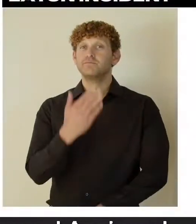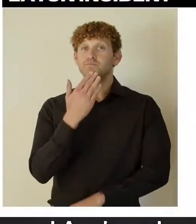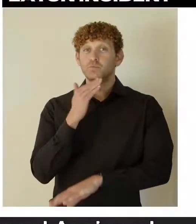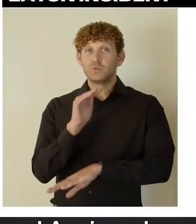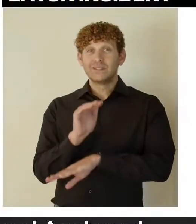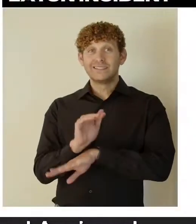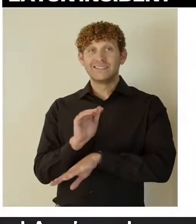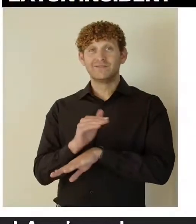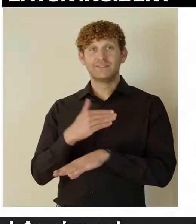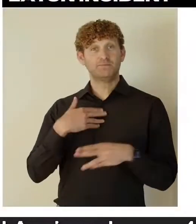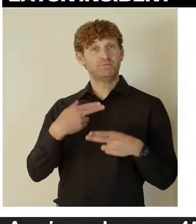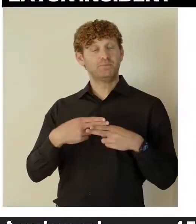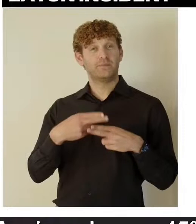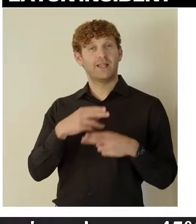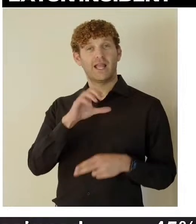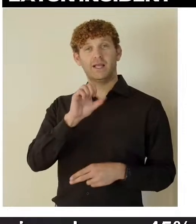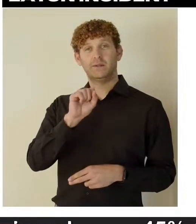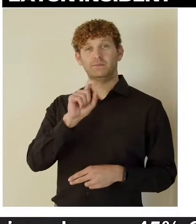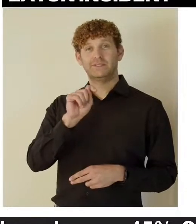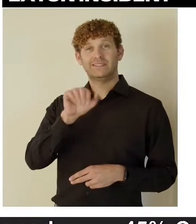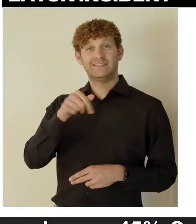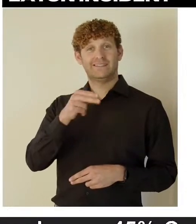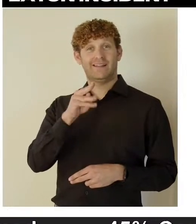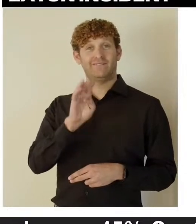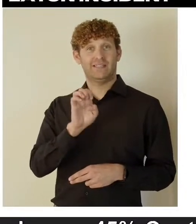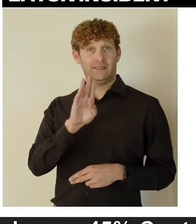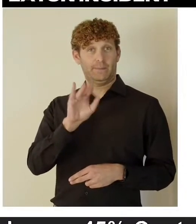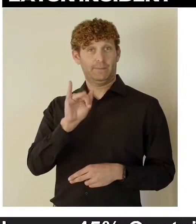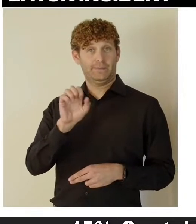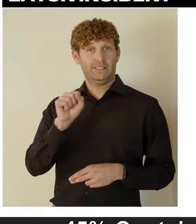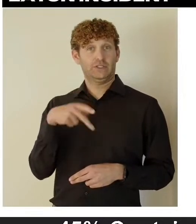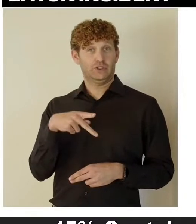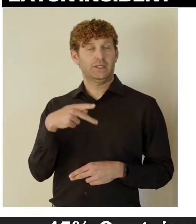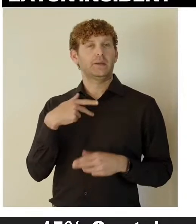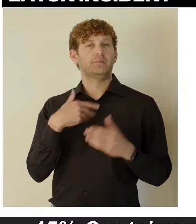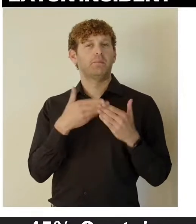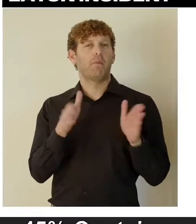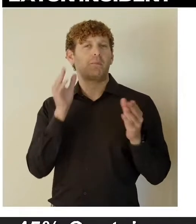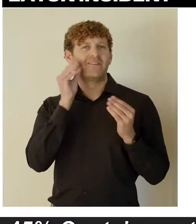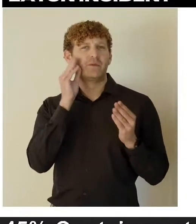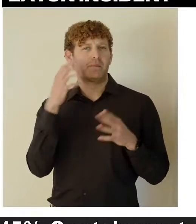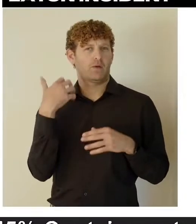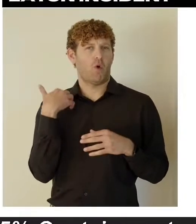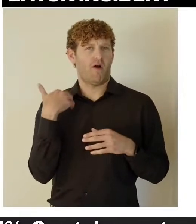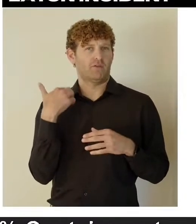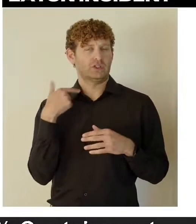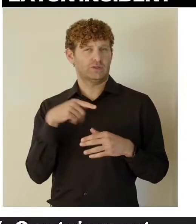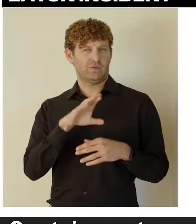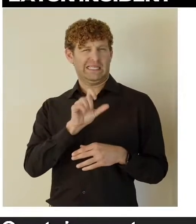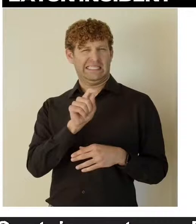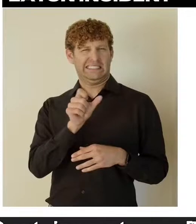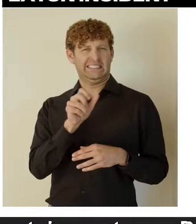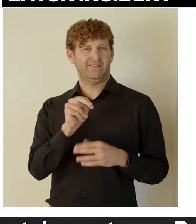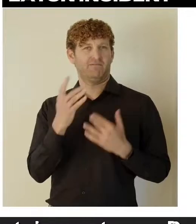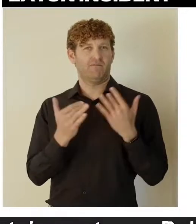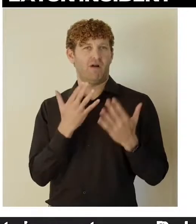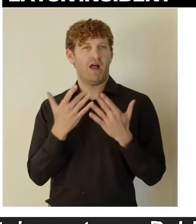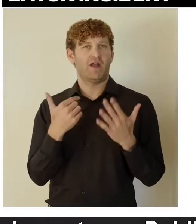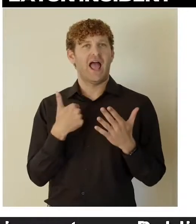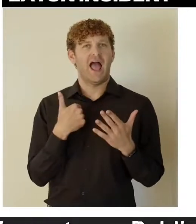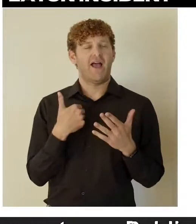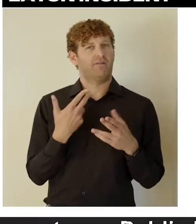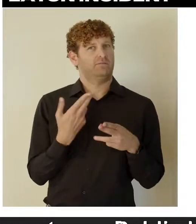Stephanie Bishop. I'm one of the information officers here on the Eaton fire. We're going to have a short message for Spanish. Stand by.